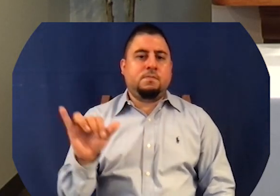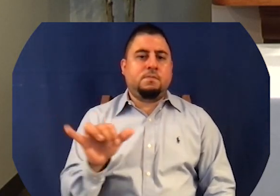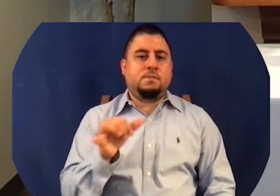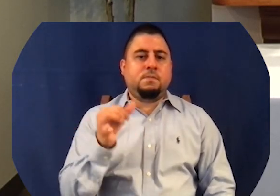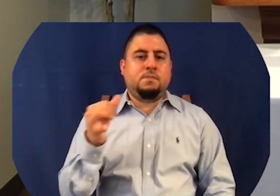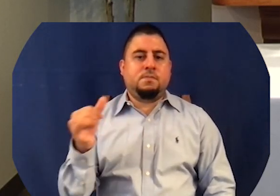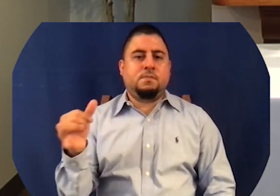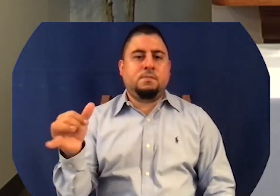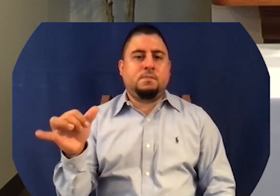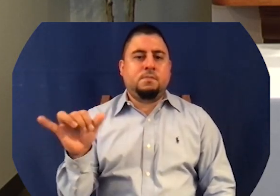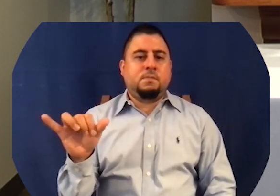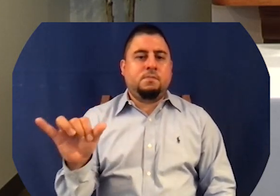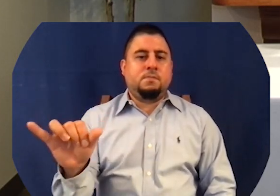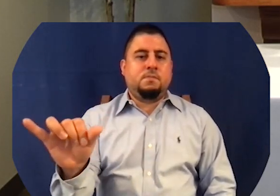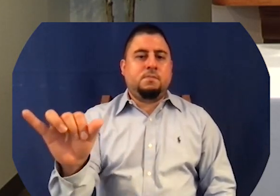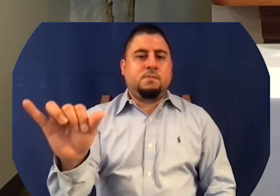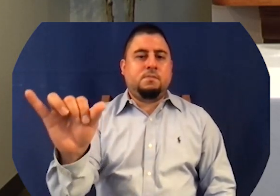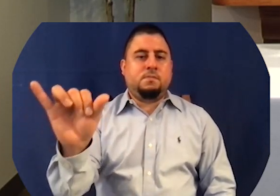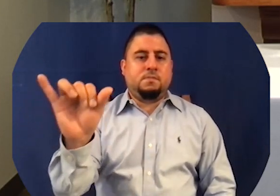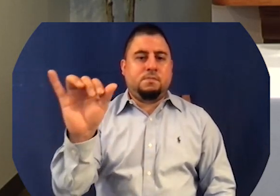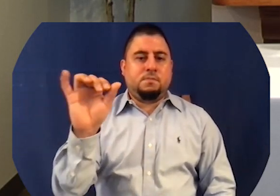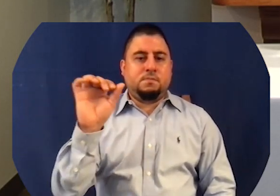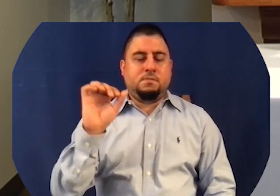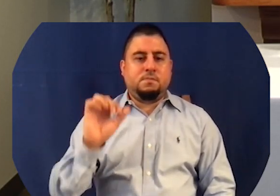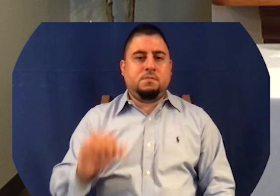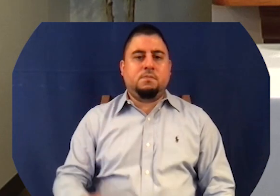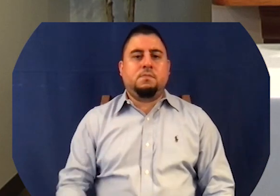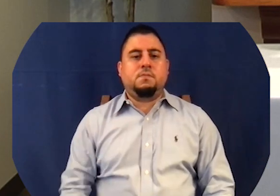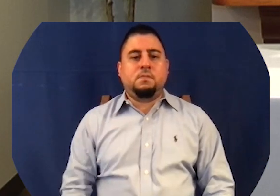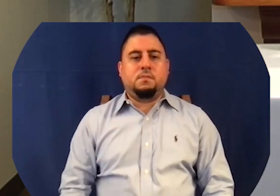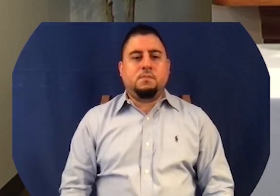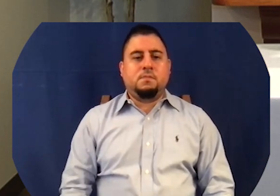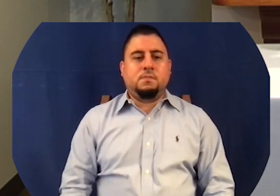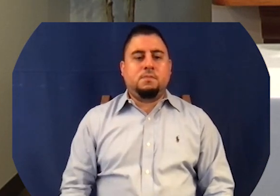forever and ever.